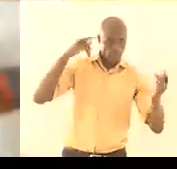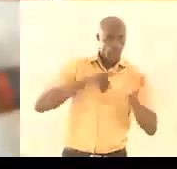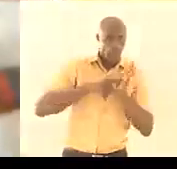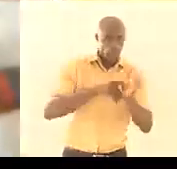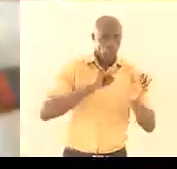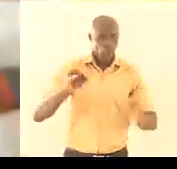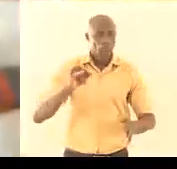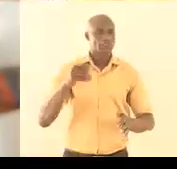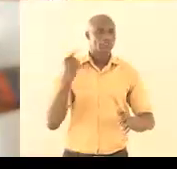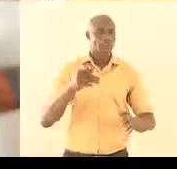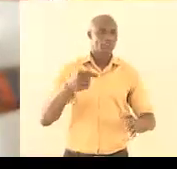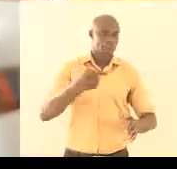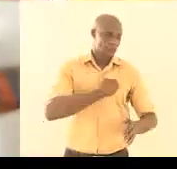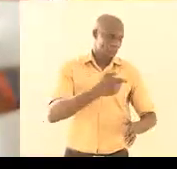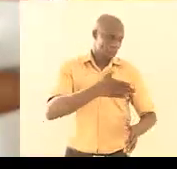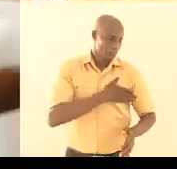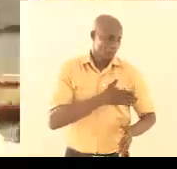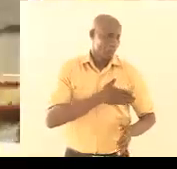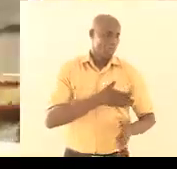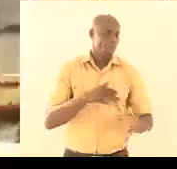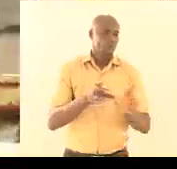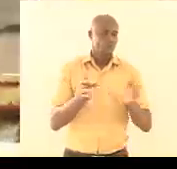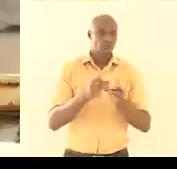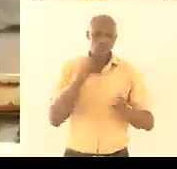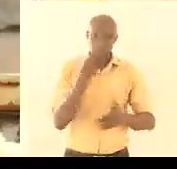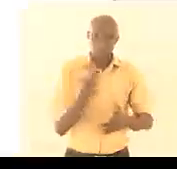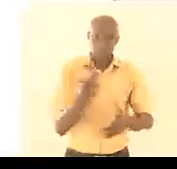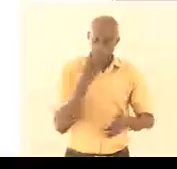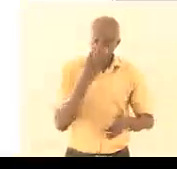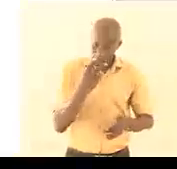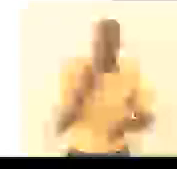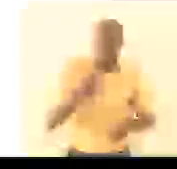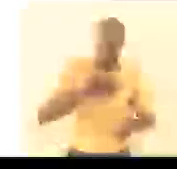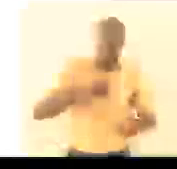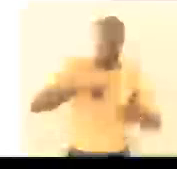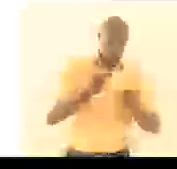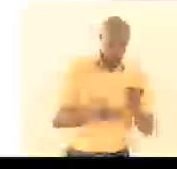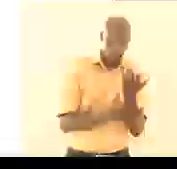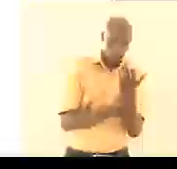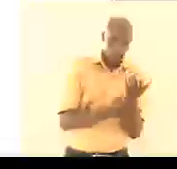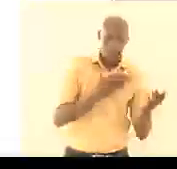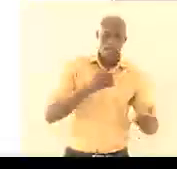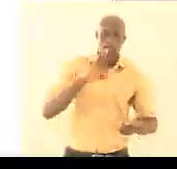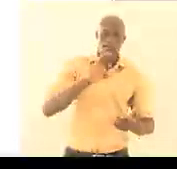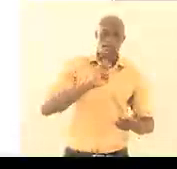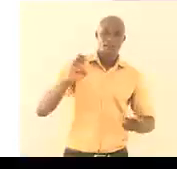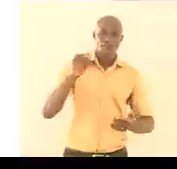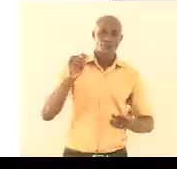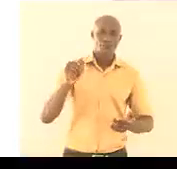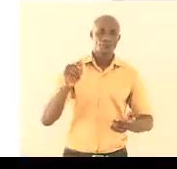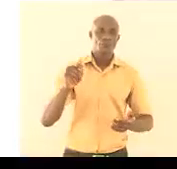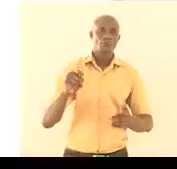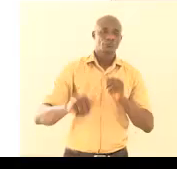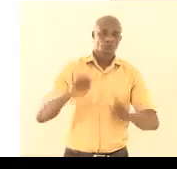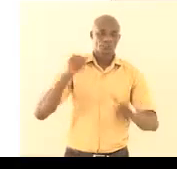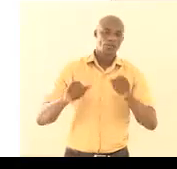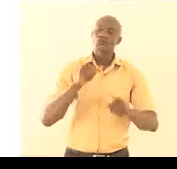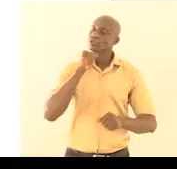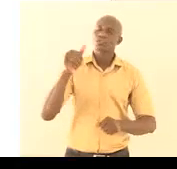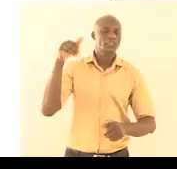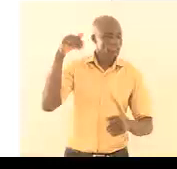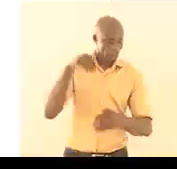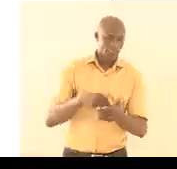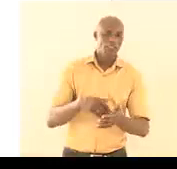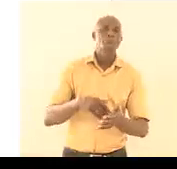the scars in his hands and his feet, Jesus says what? Can you read it? See my wounded hands and feet, doubt no